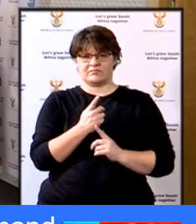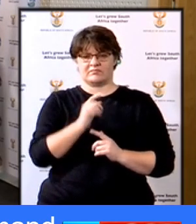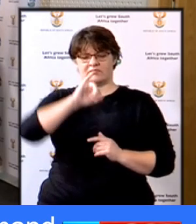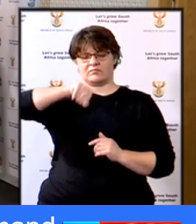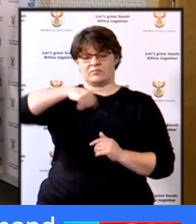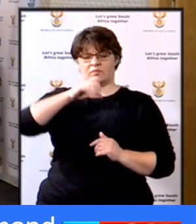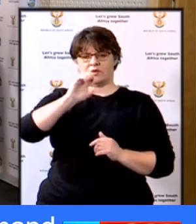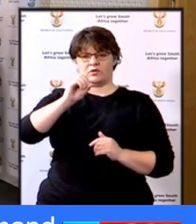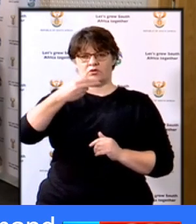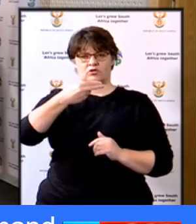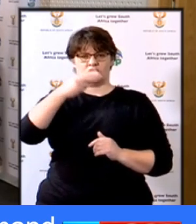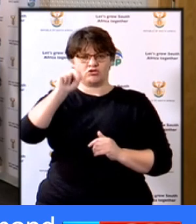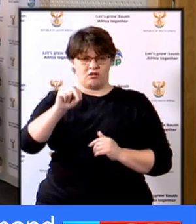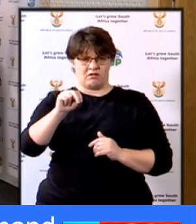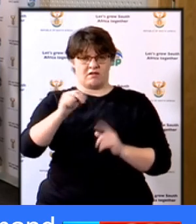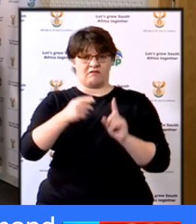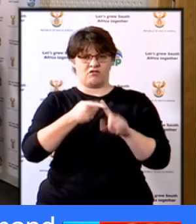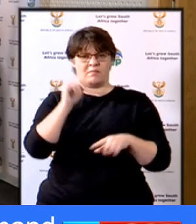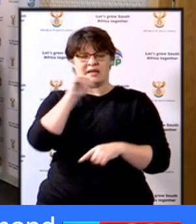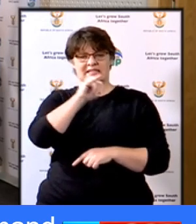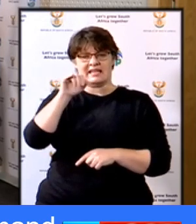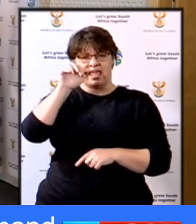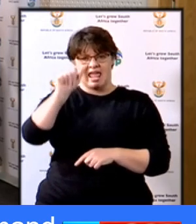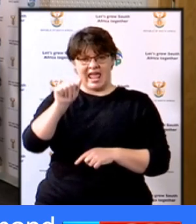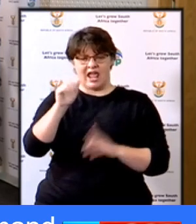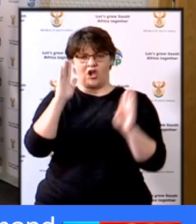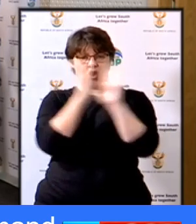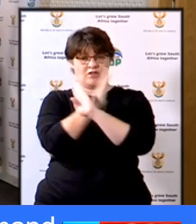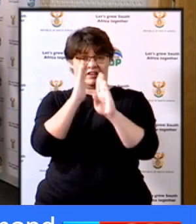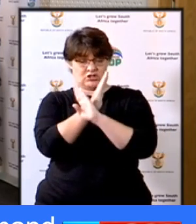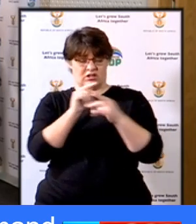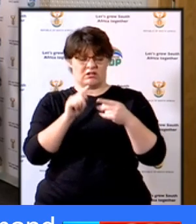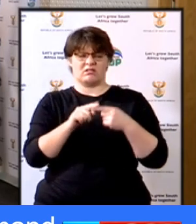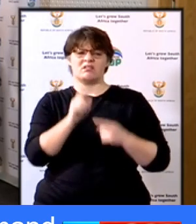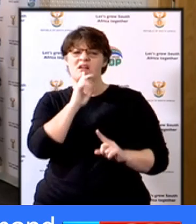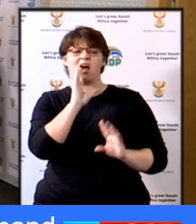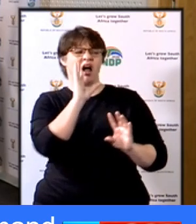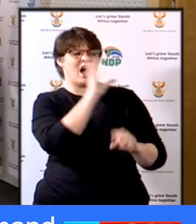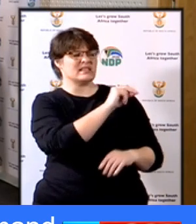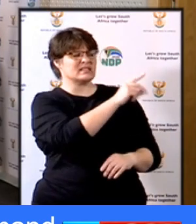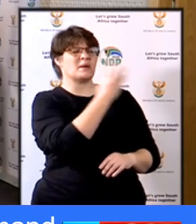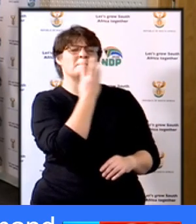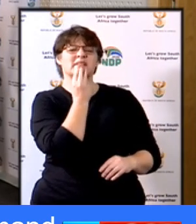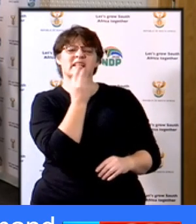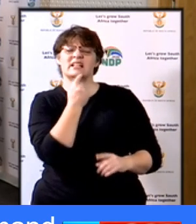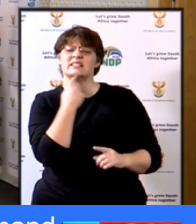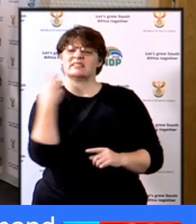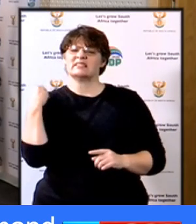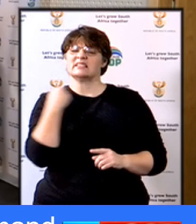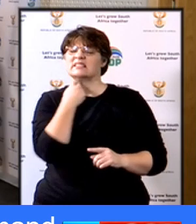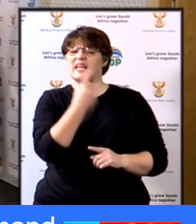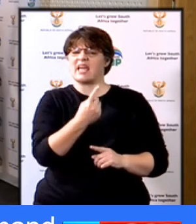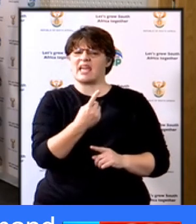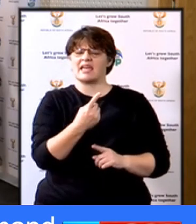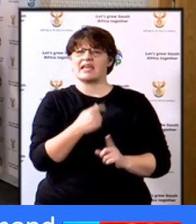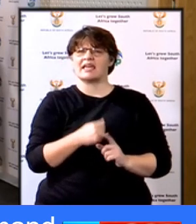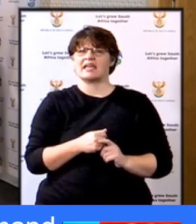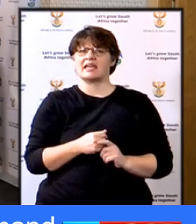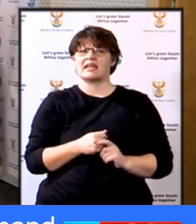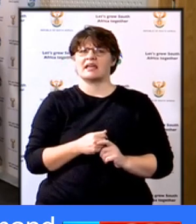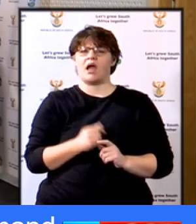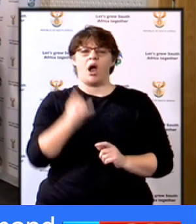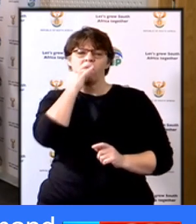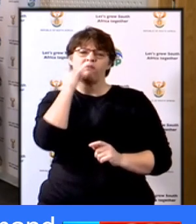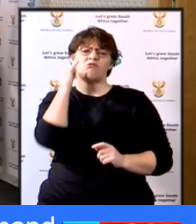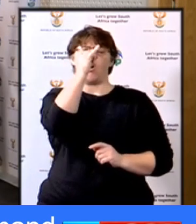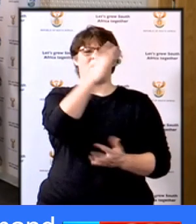John Fraser from ZA Confidential is asking, Minister Patel had referred to directions for call